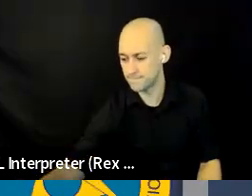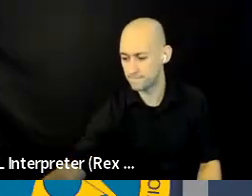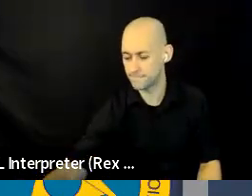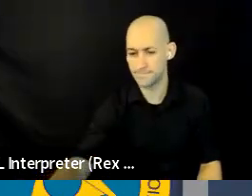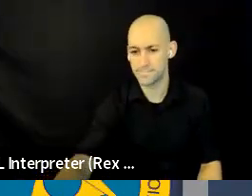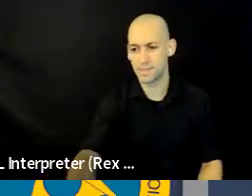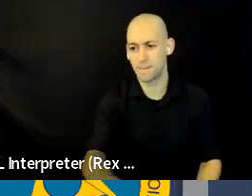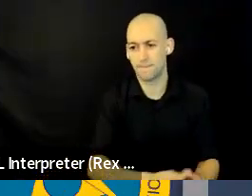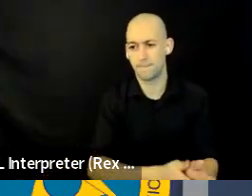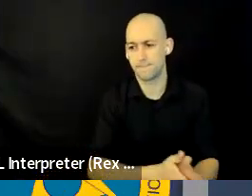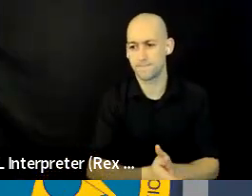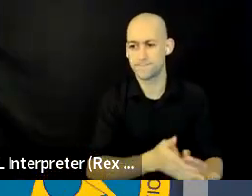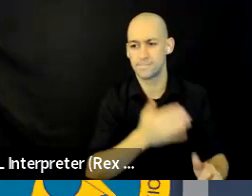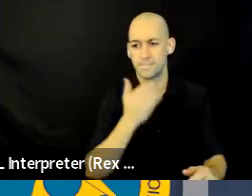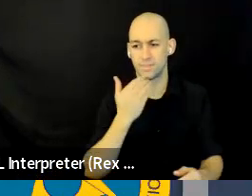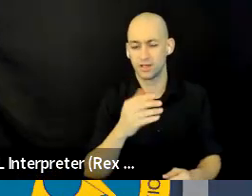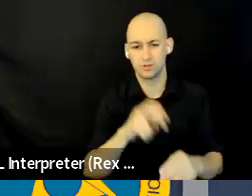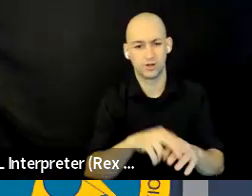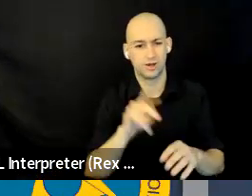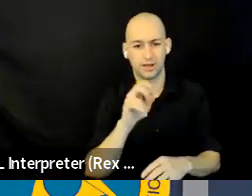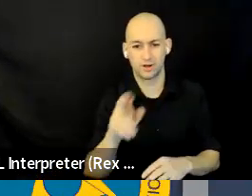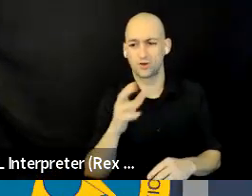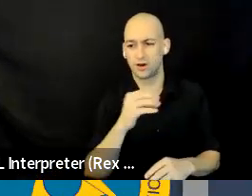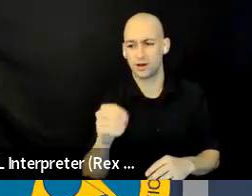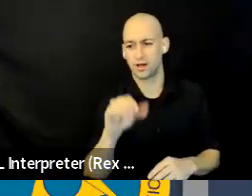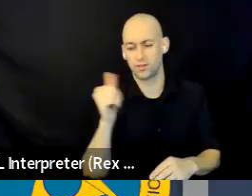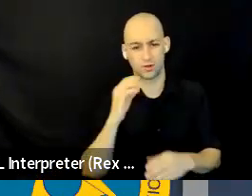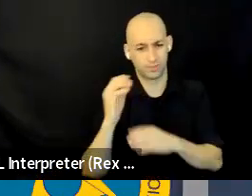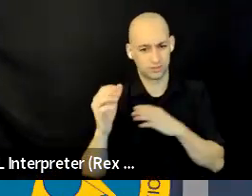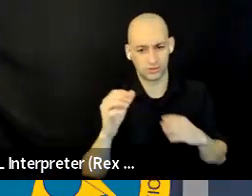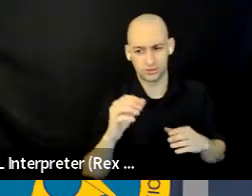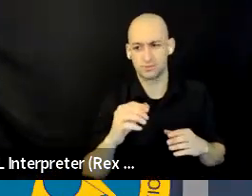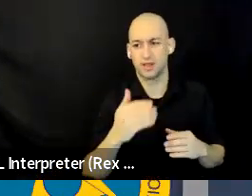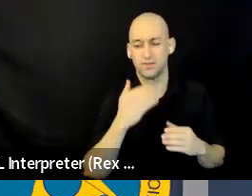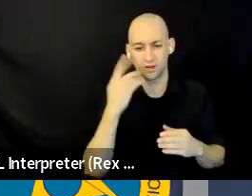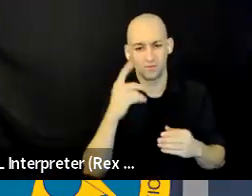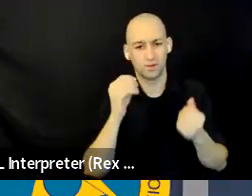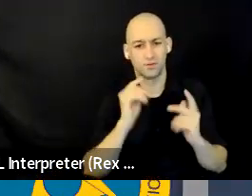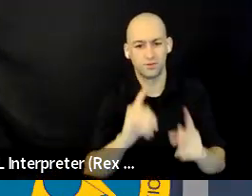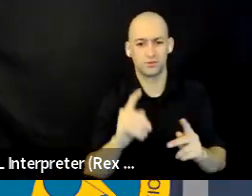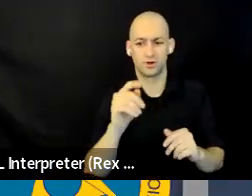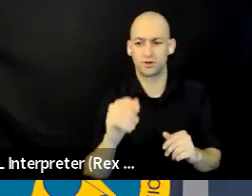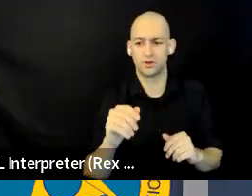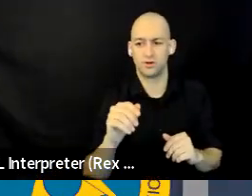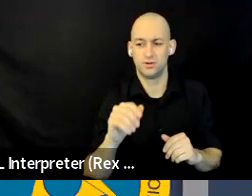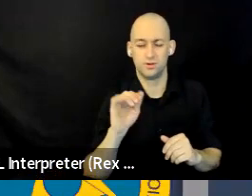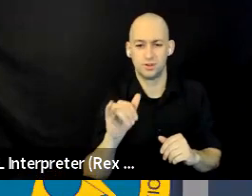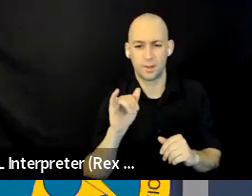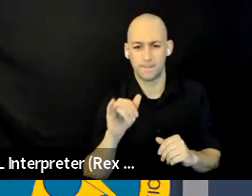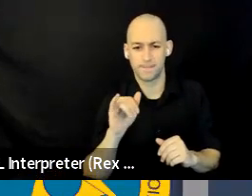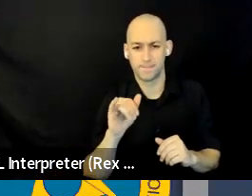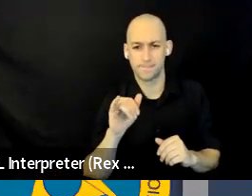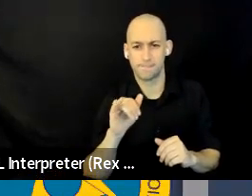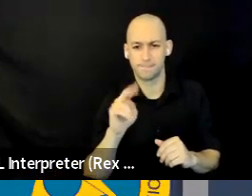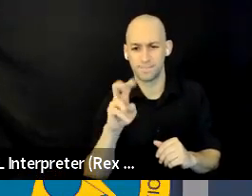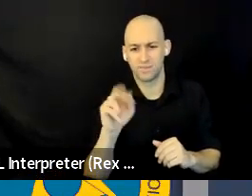Thank you, Chair Eager, fellow commissioners. Thank you for the opportunity to provide comments today on the LTCAP staff recommendations. The Nevada